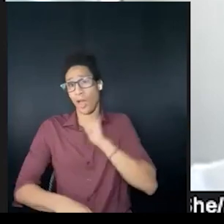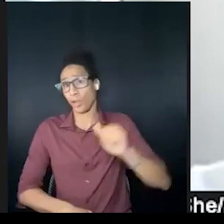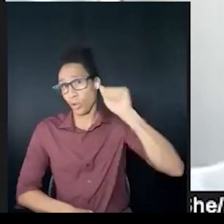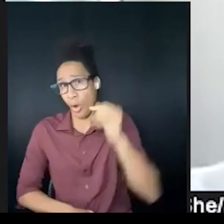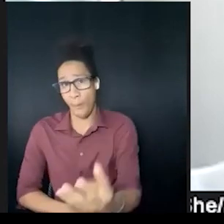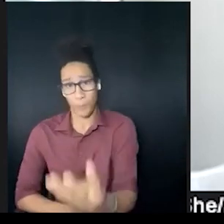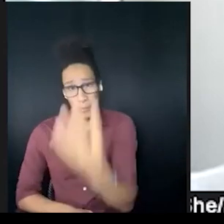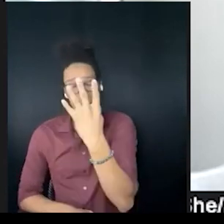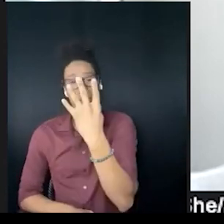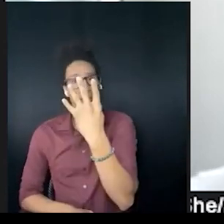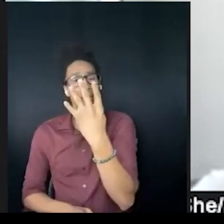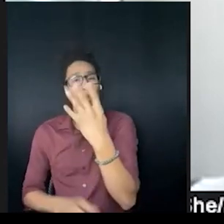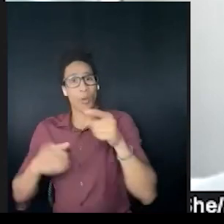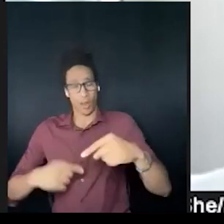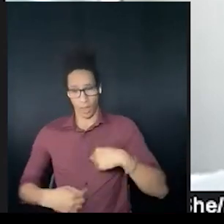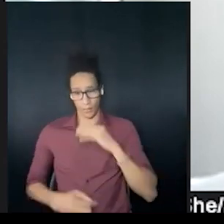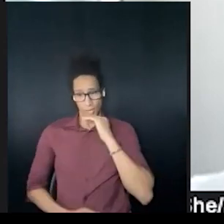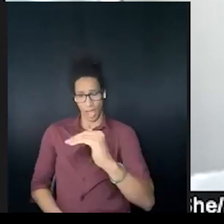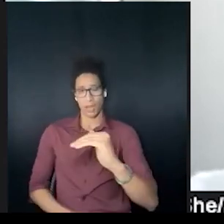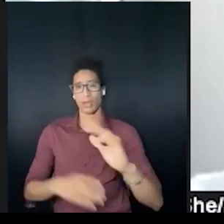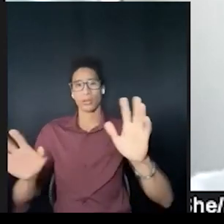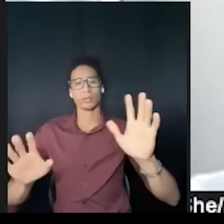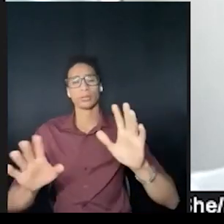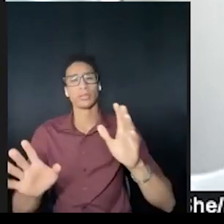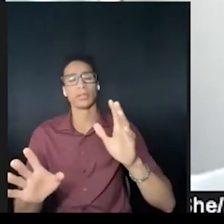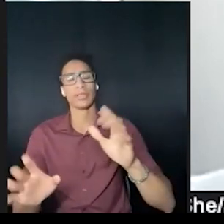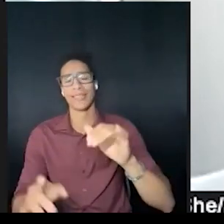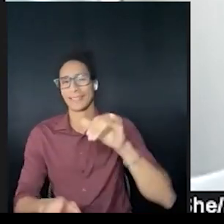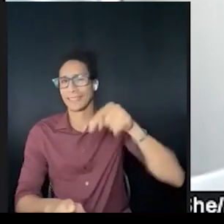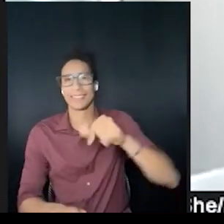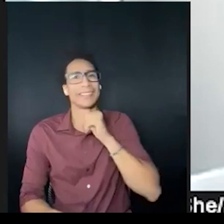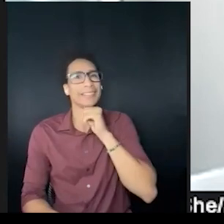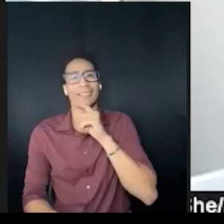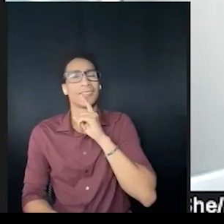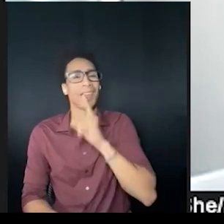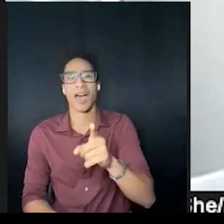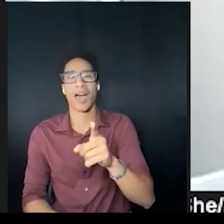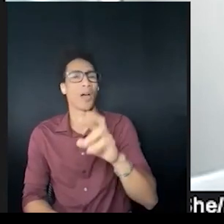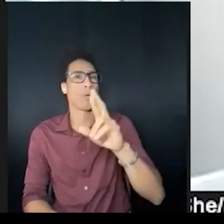was that it's not rehabilitation or restorative, it's punitive.